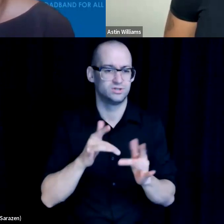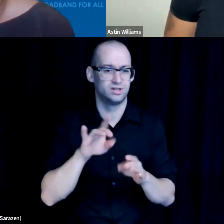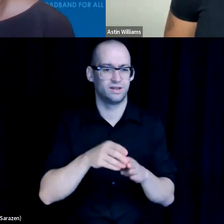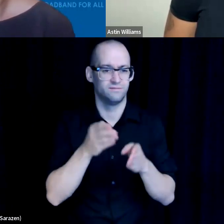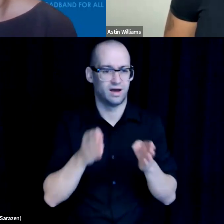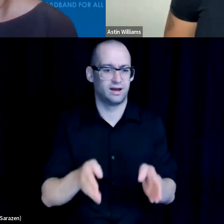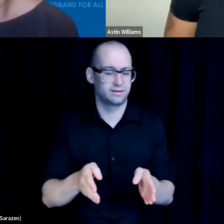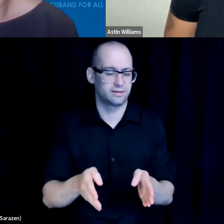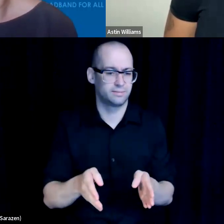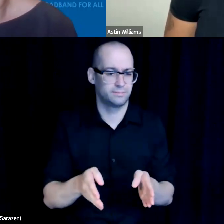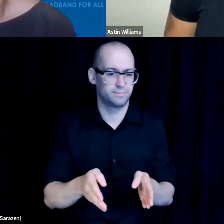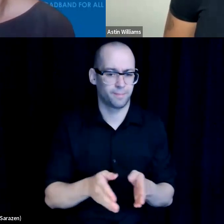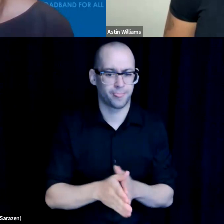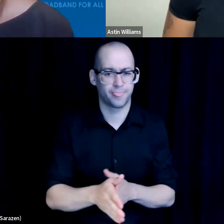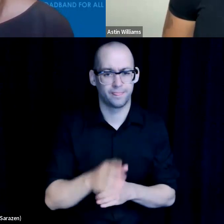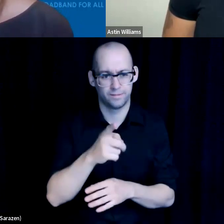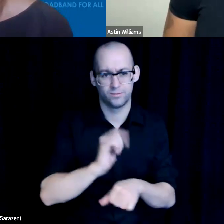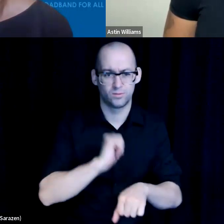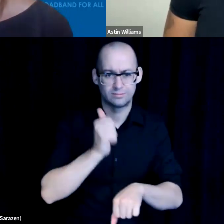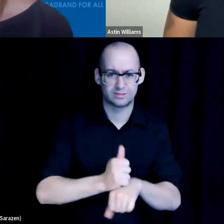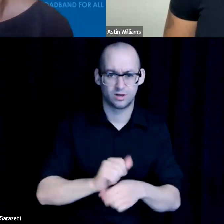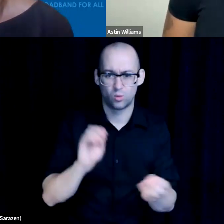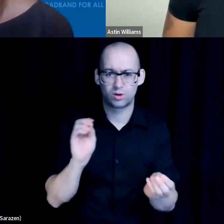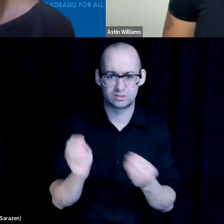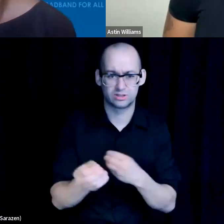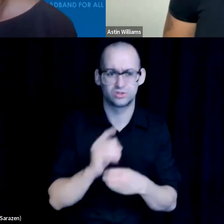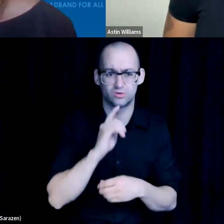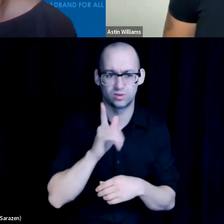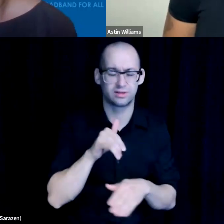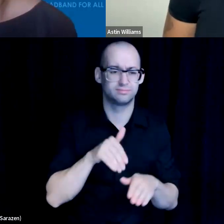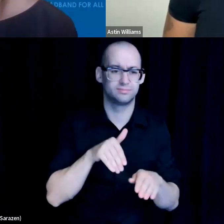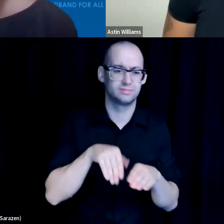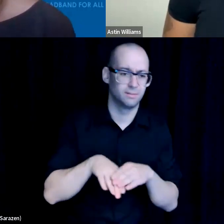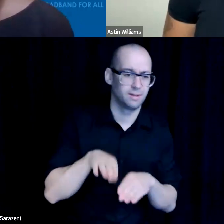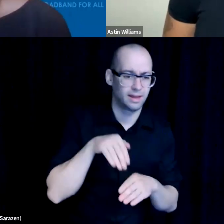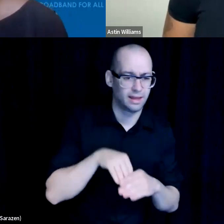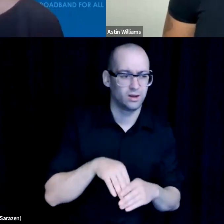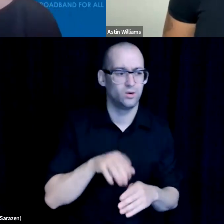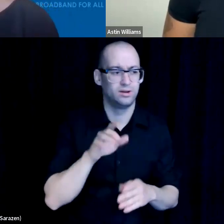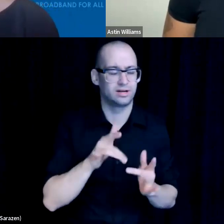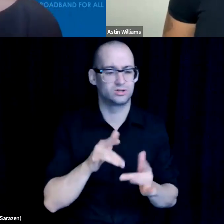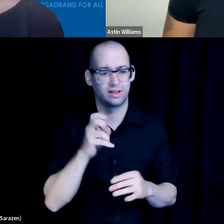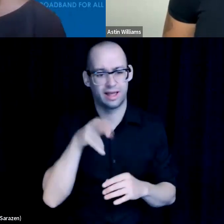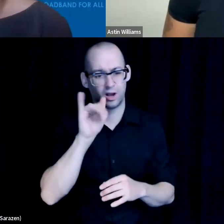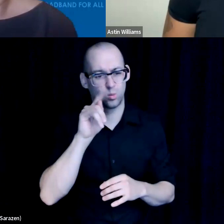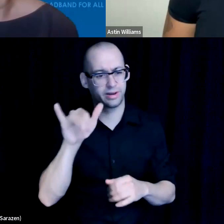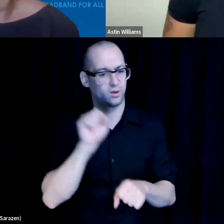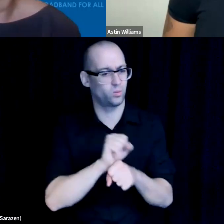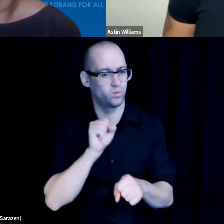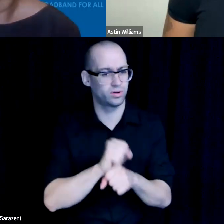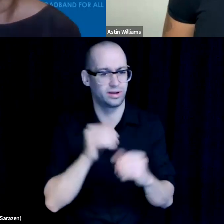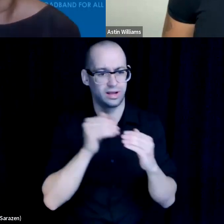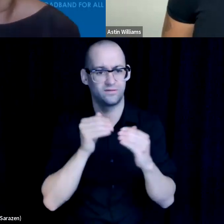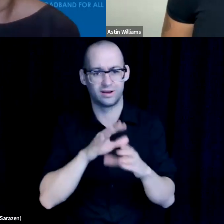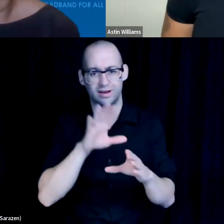you're representing an organization that is stepping into the digital equity work, and even